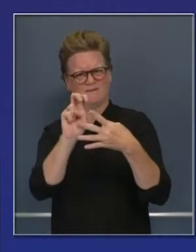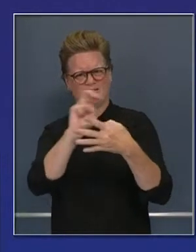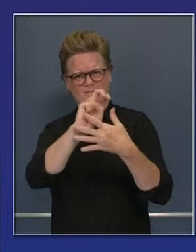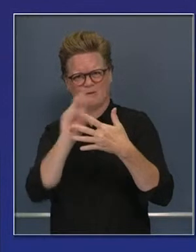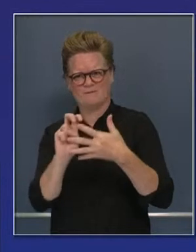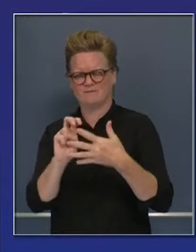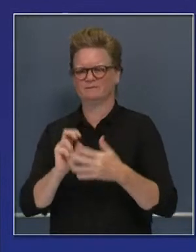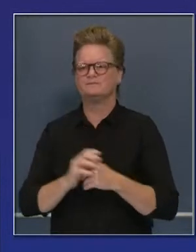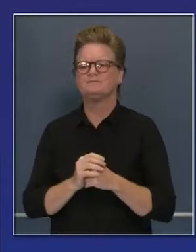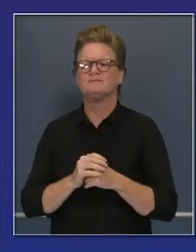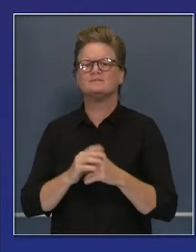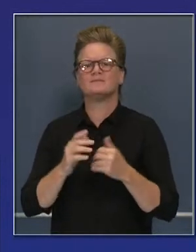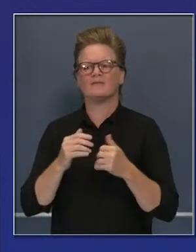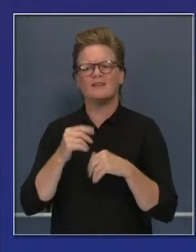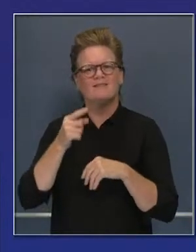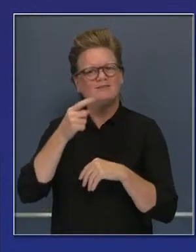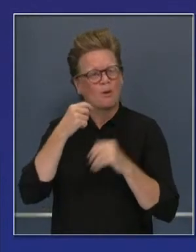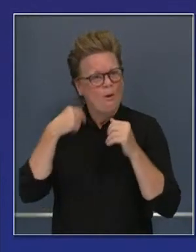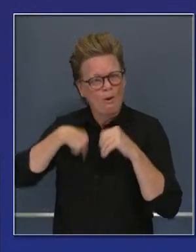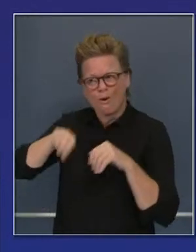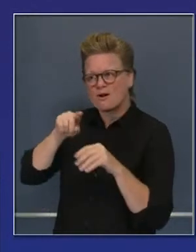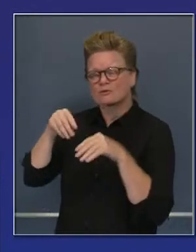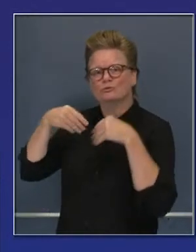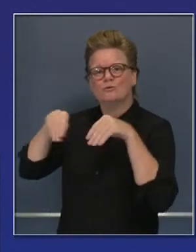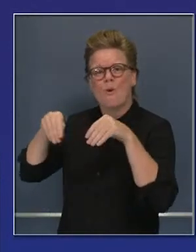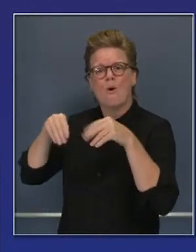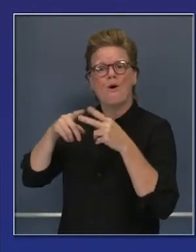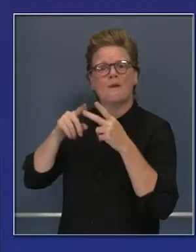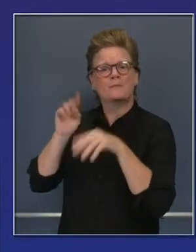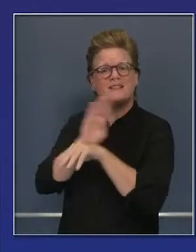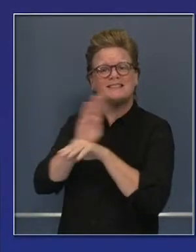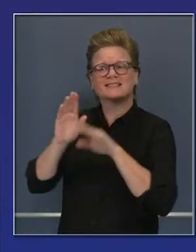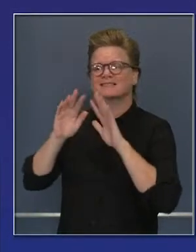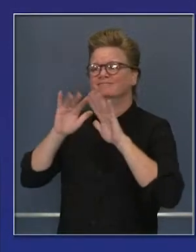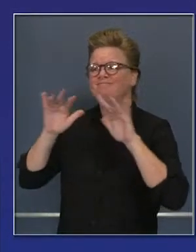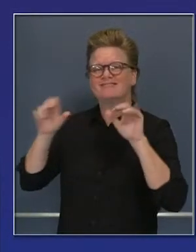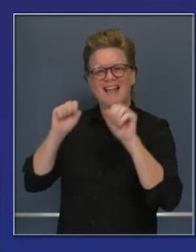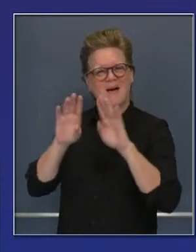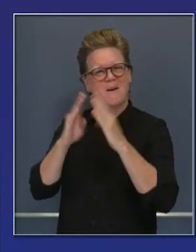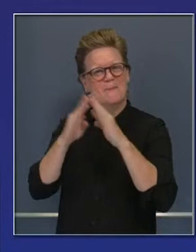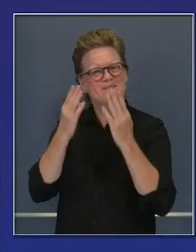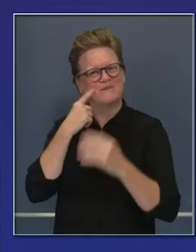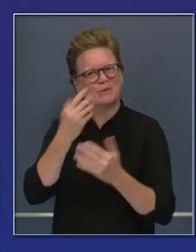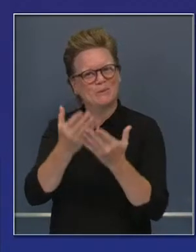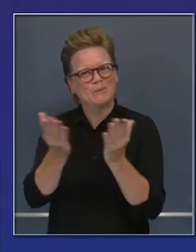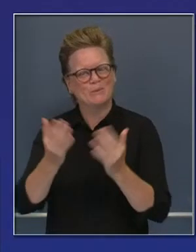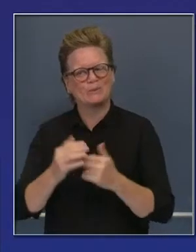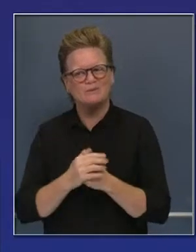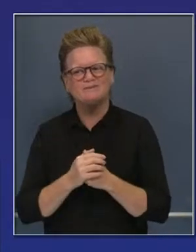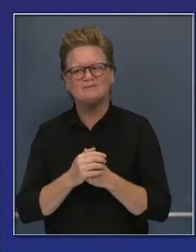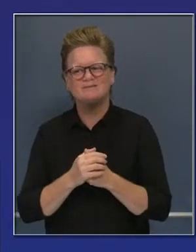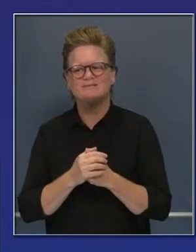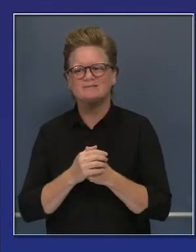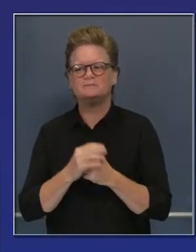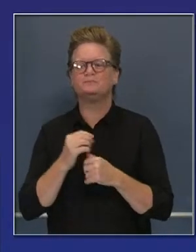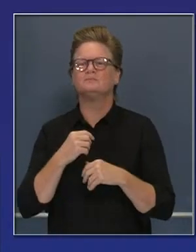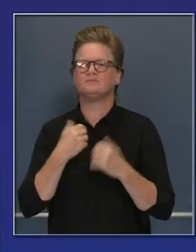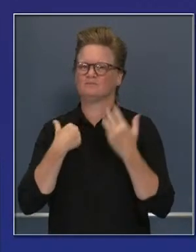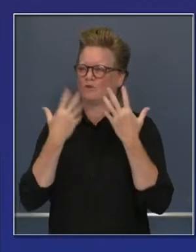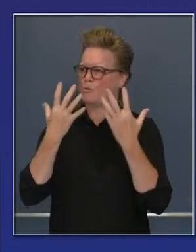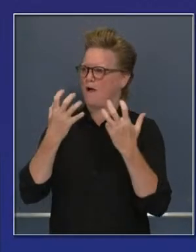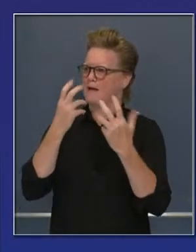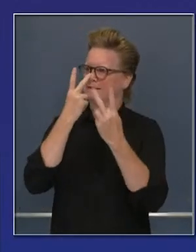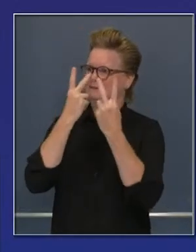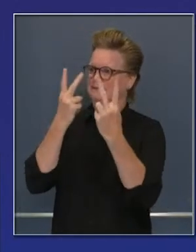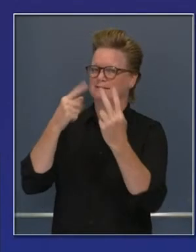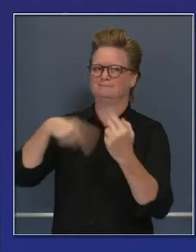activities and more opportunity to get us closer to normalcy. Again, we cannot